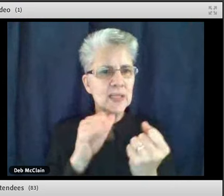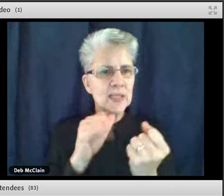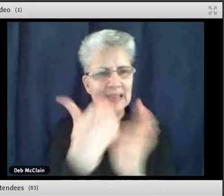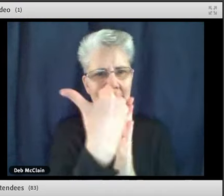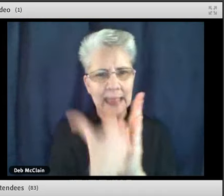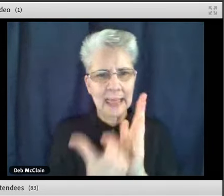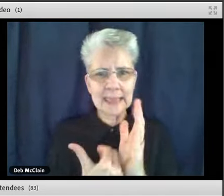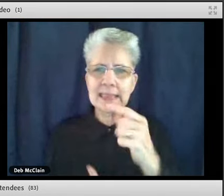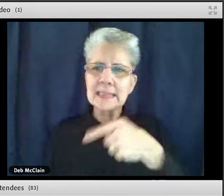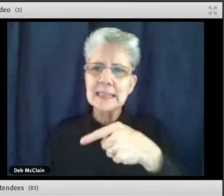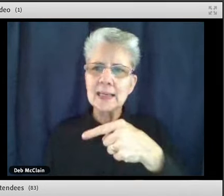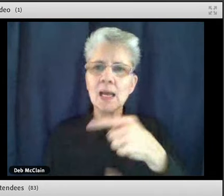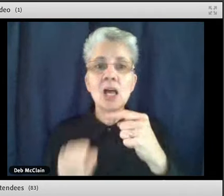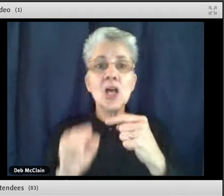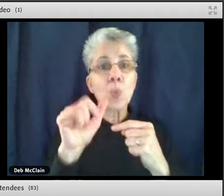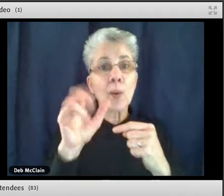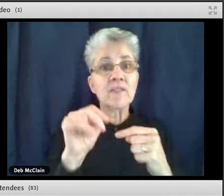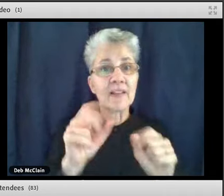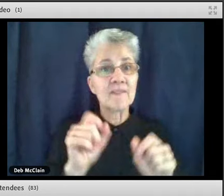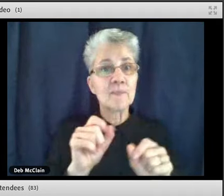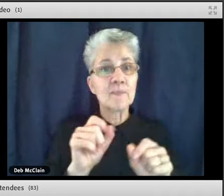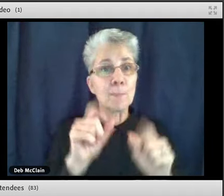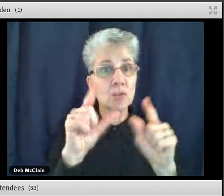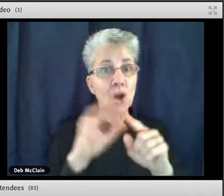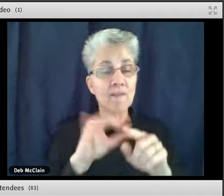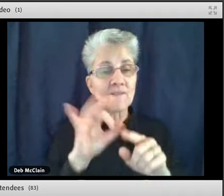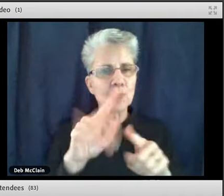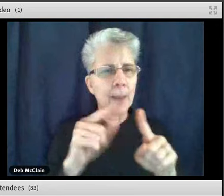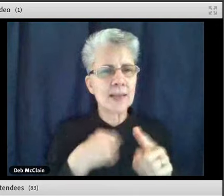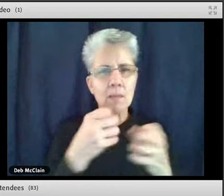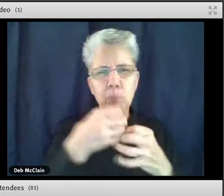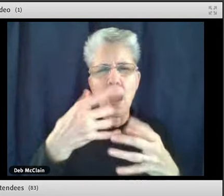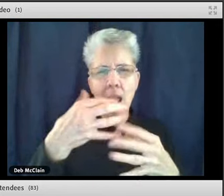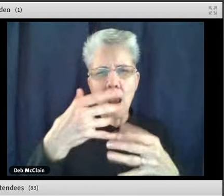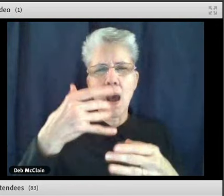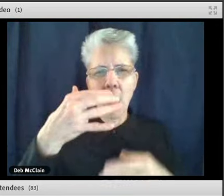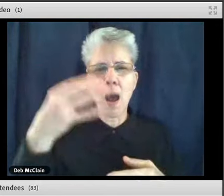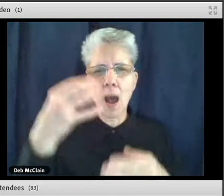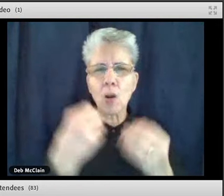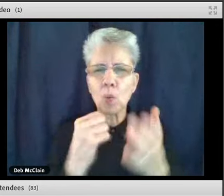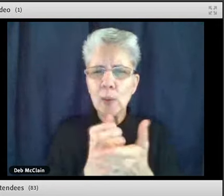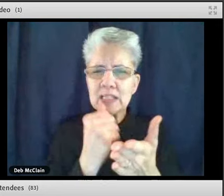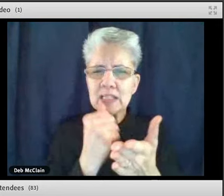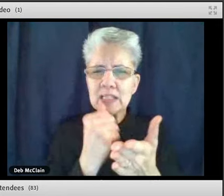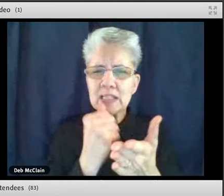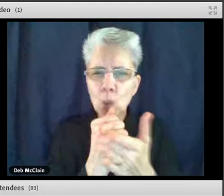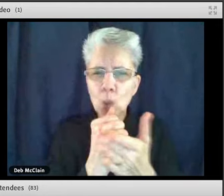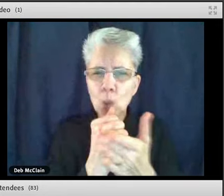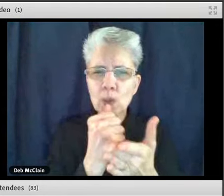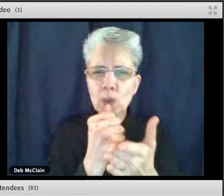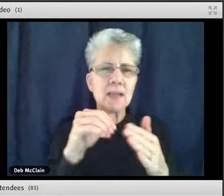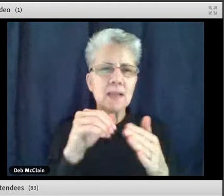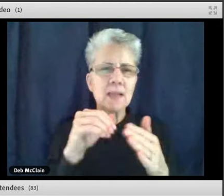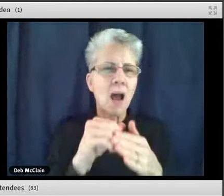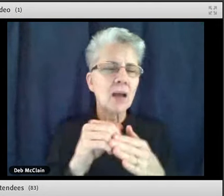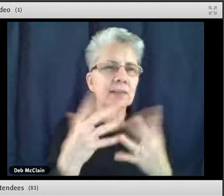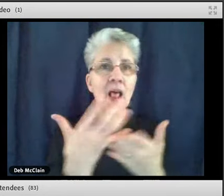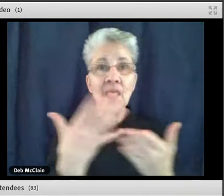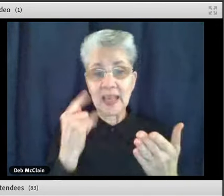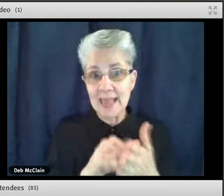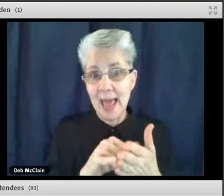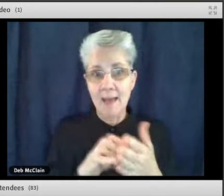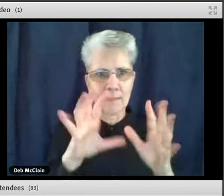then here's some resources to talk to kids about coronavirus. This first one is a comic that kids can print out and fold and read.